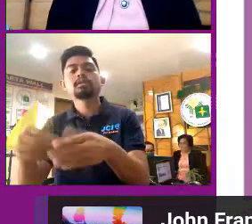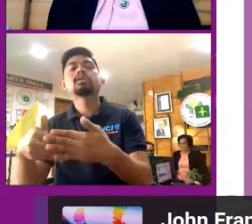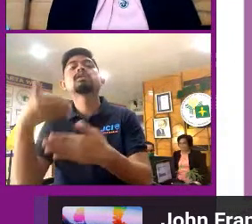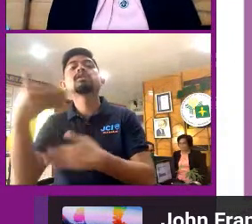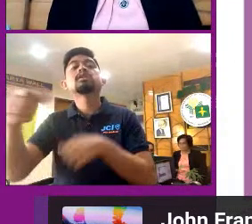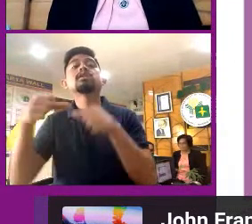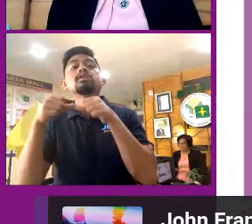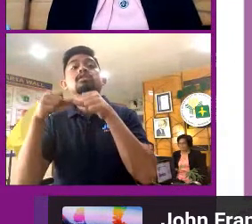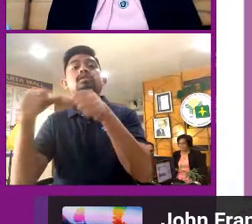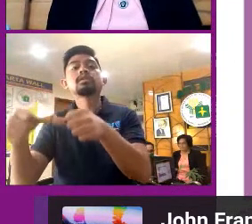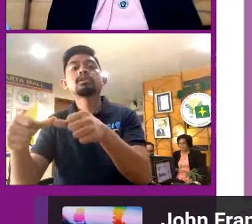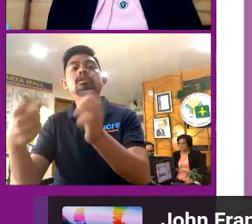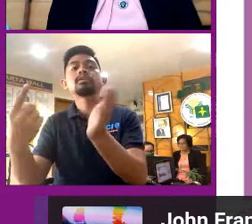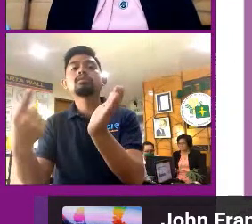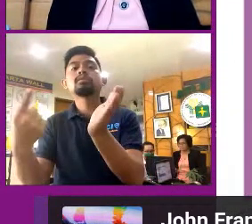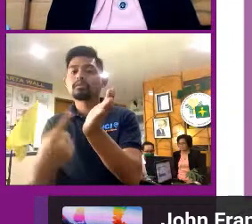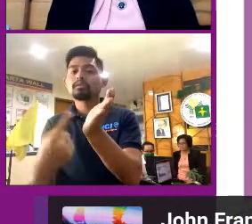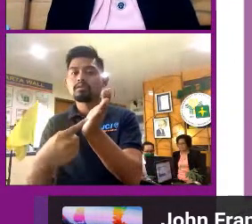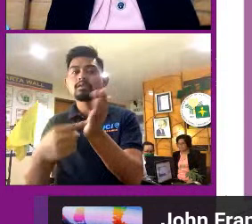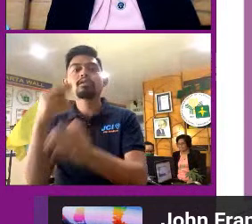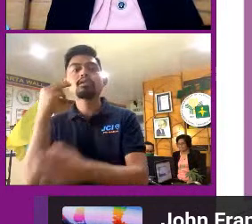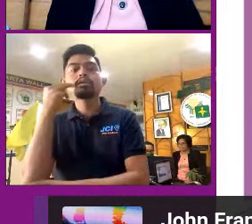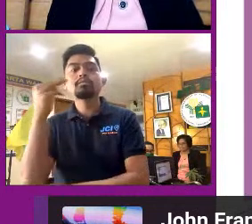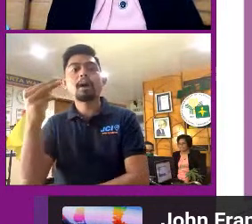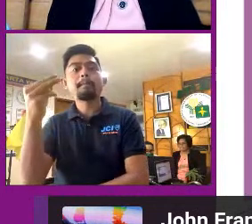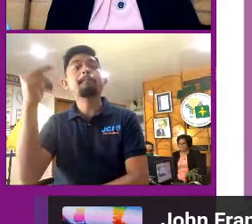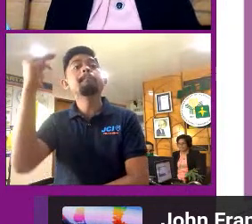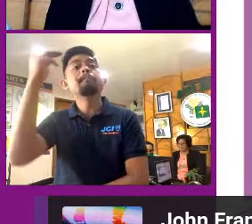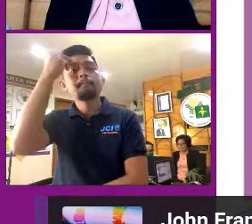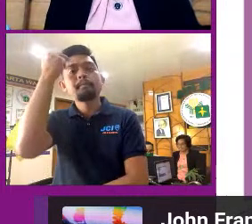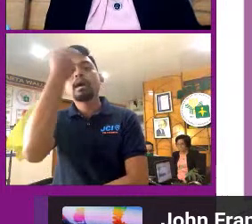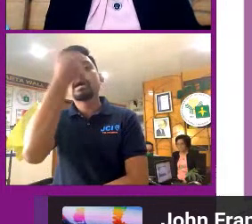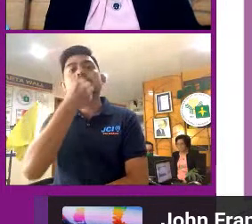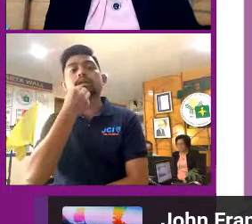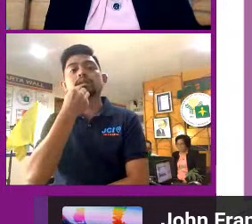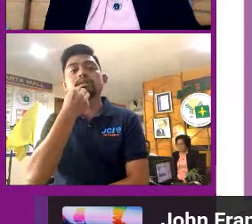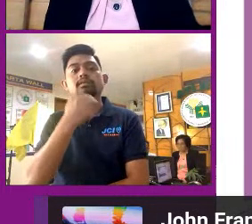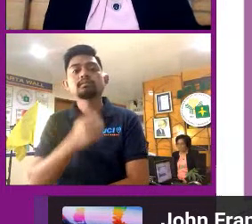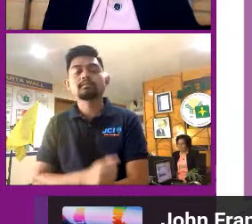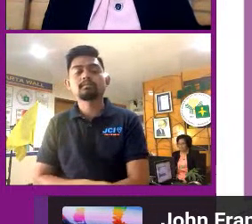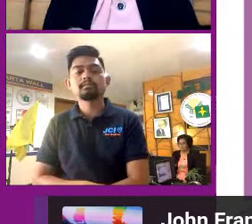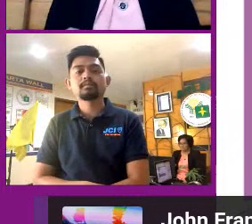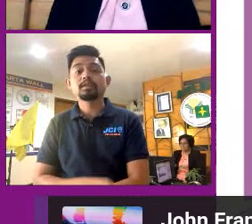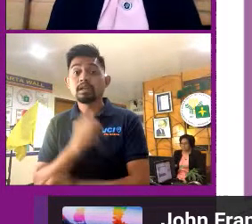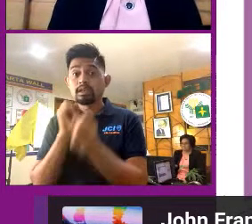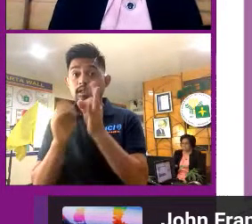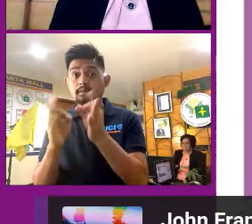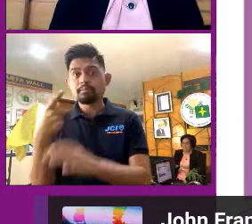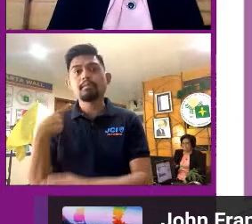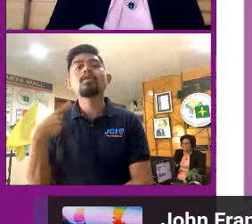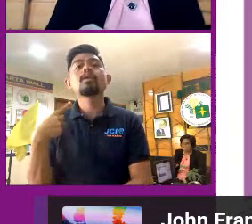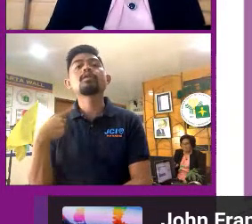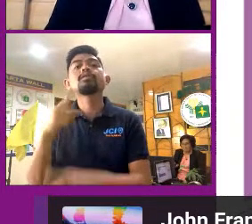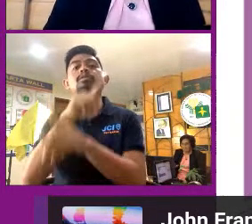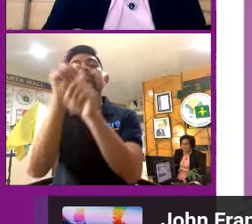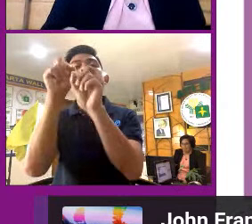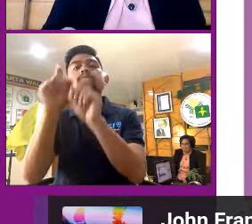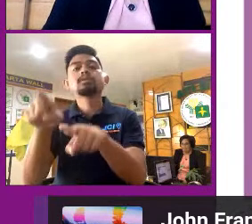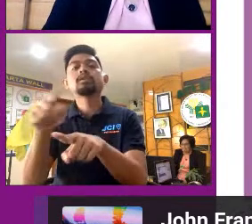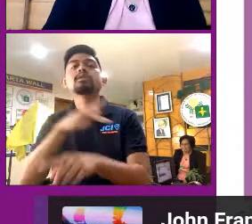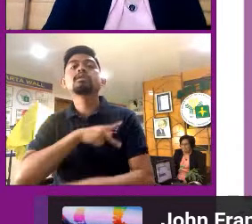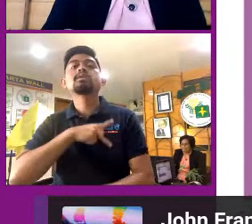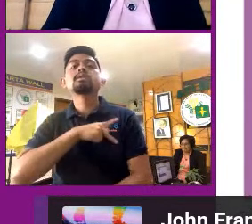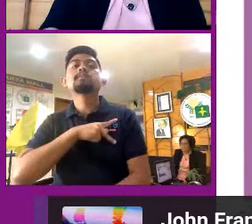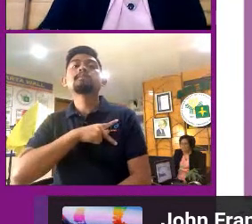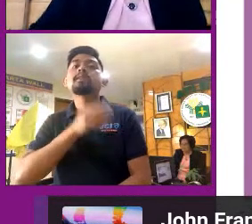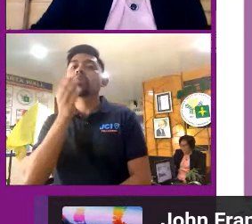ni Ma'am Maris. At kung meron pa po kayong mga questions, just ilagay lang po sa comments box na po. So, later we will answer